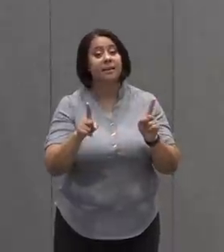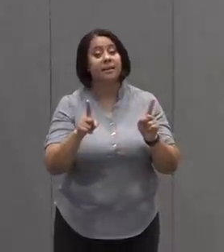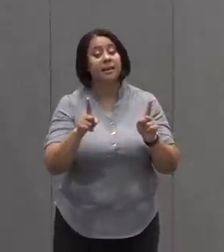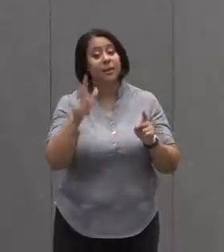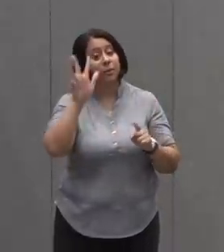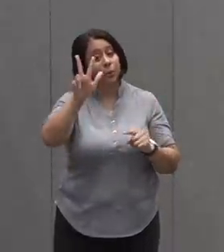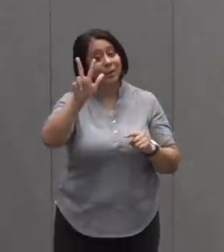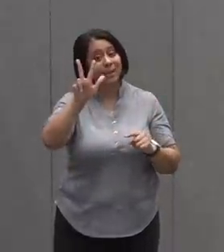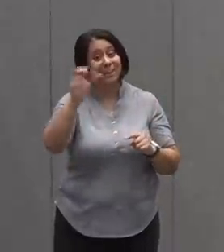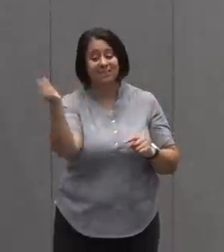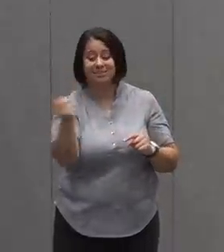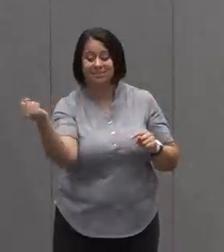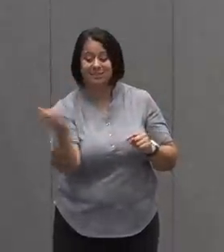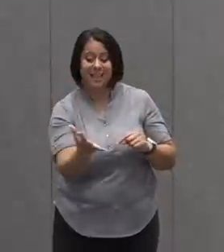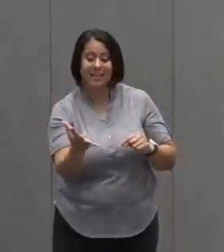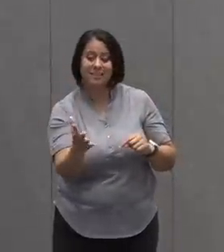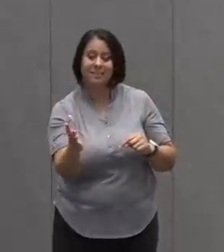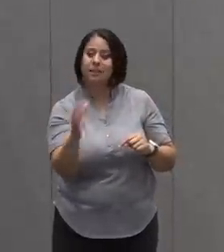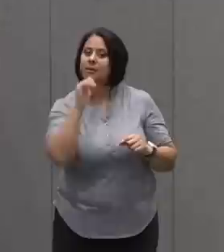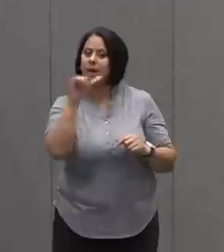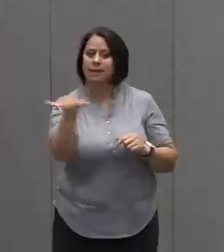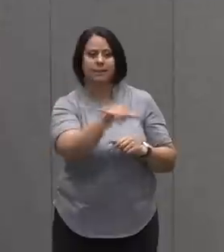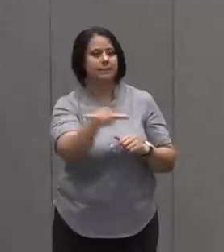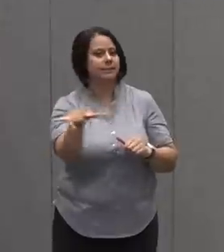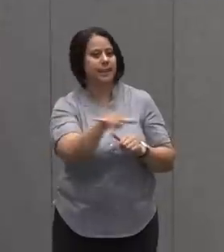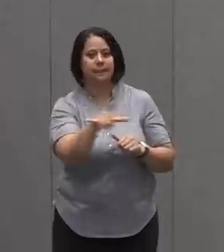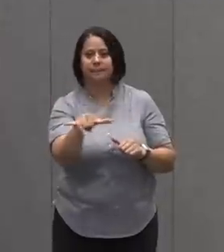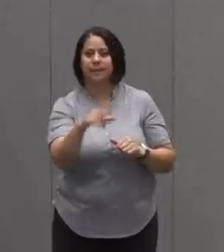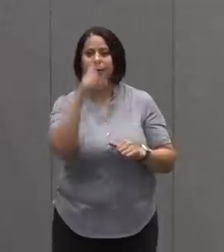I think you've got that one correct.